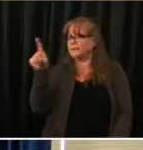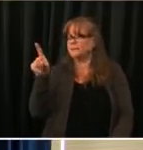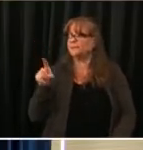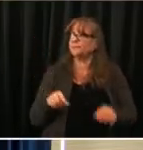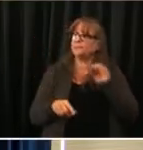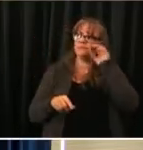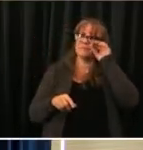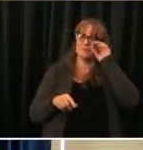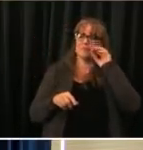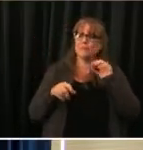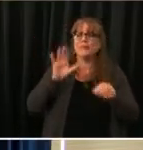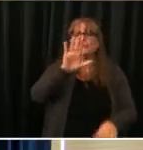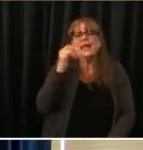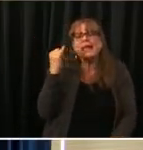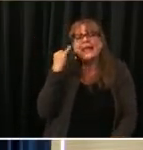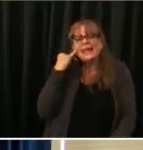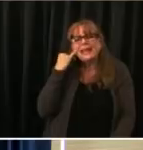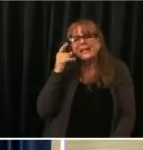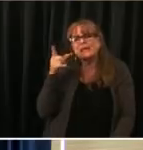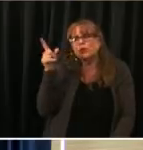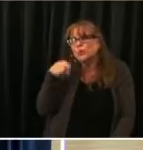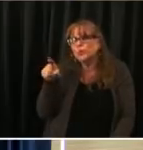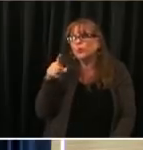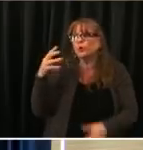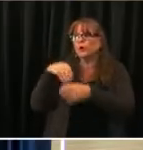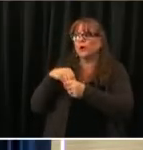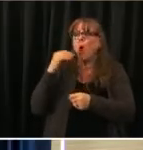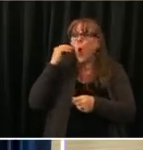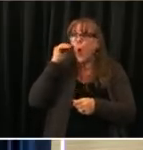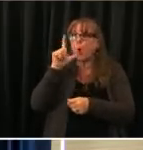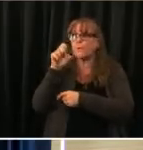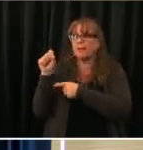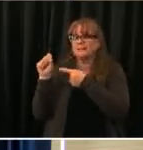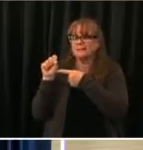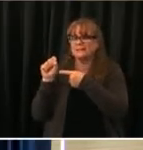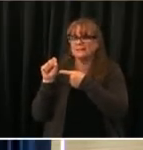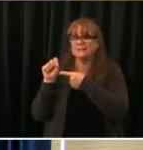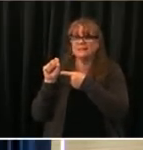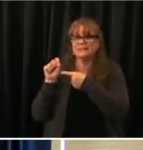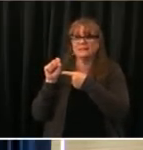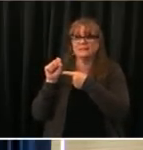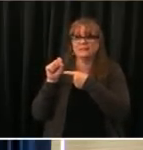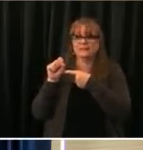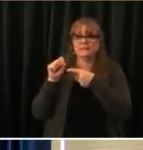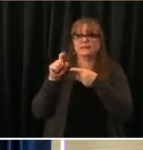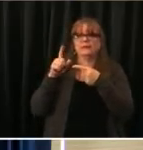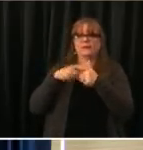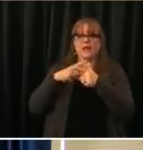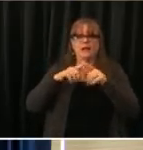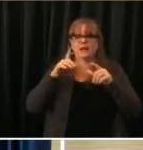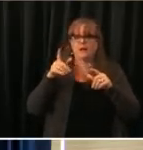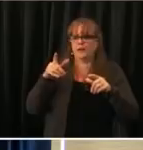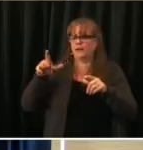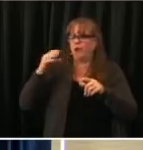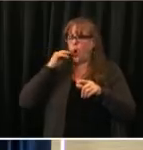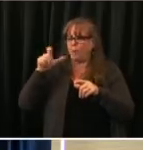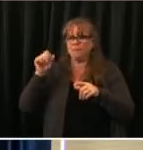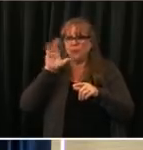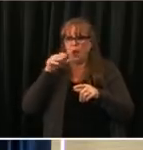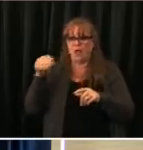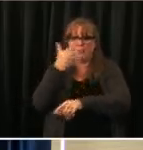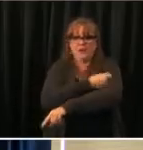doesn't that include people experiencing homelessness, which is something Denver wants to do? And second, the CDC has said that corrections staff